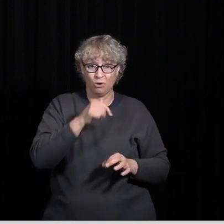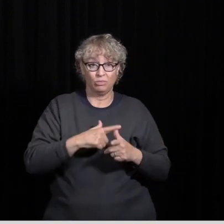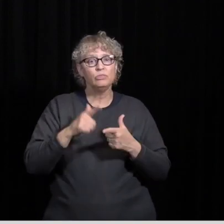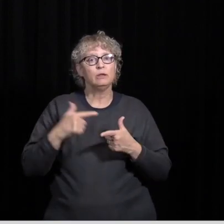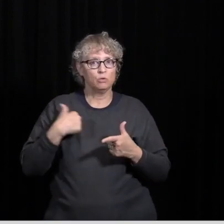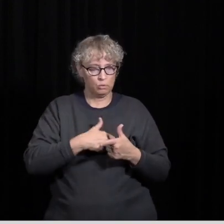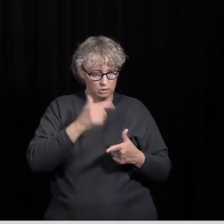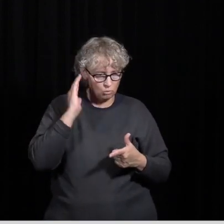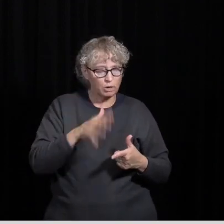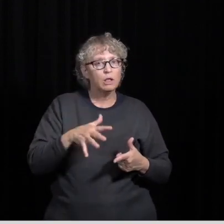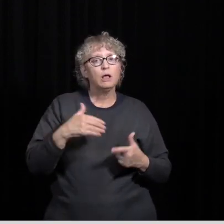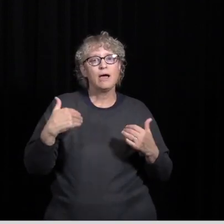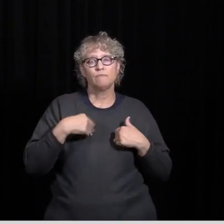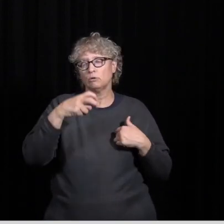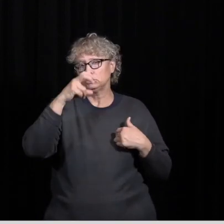So